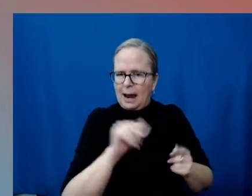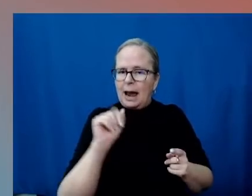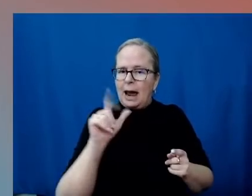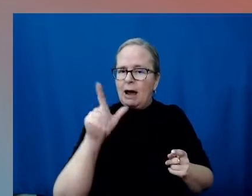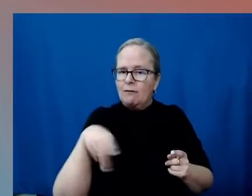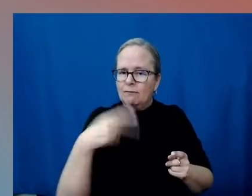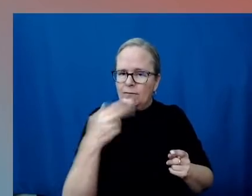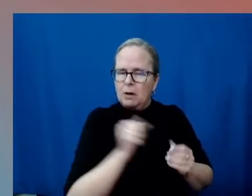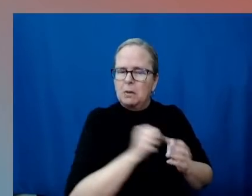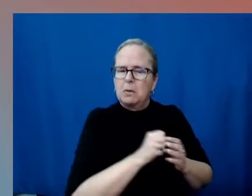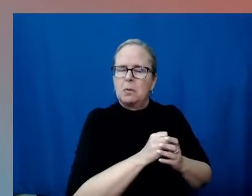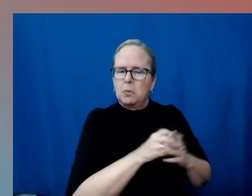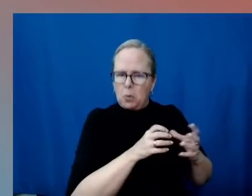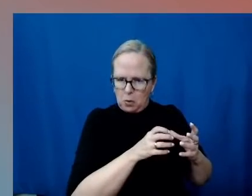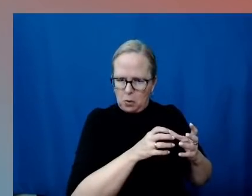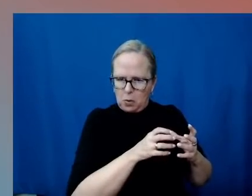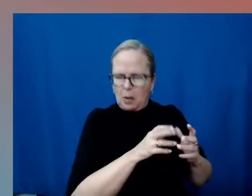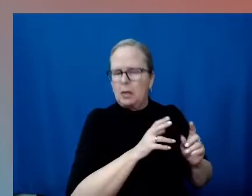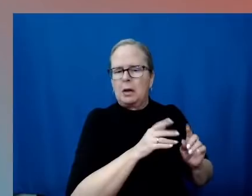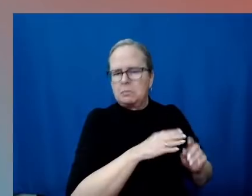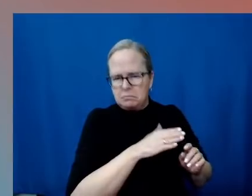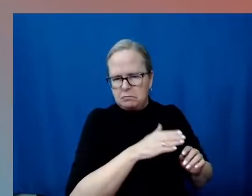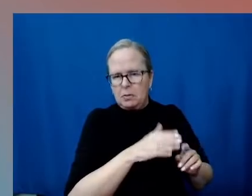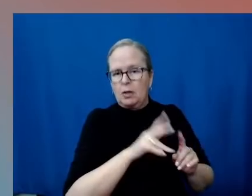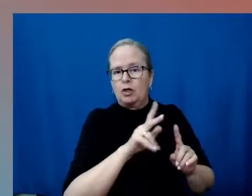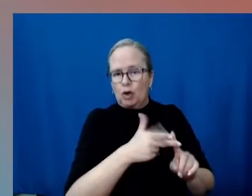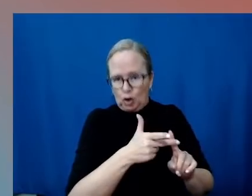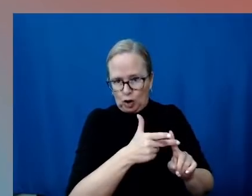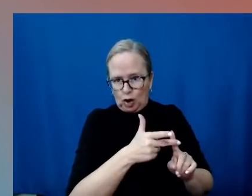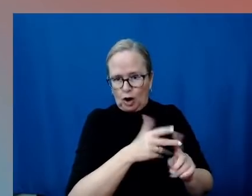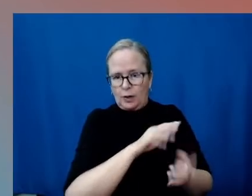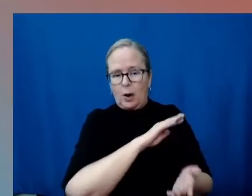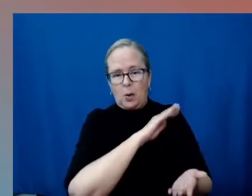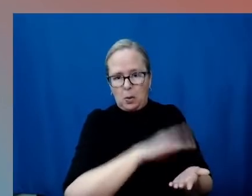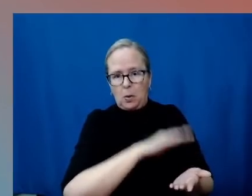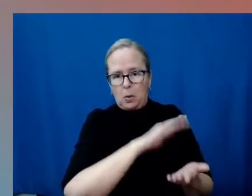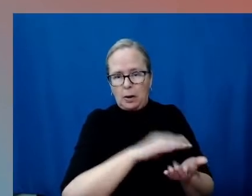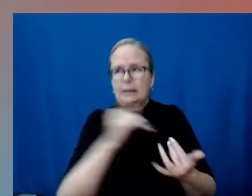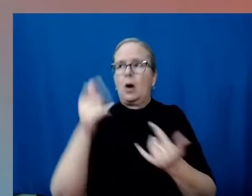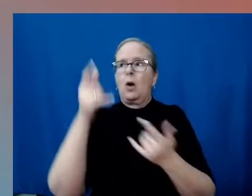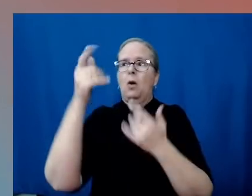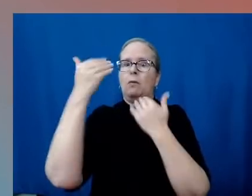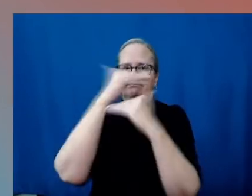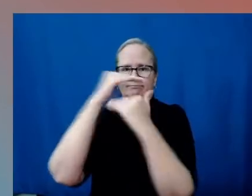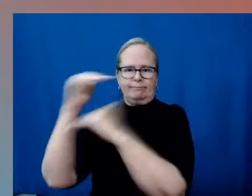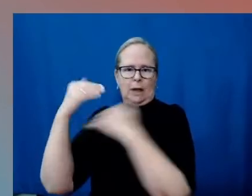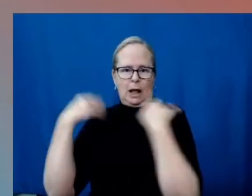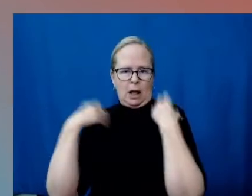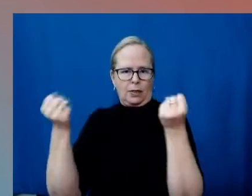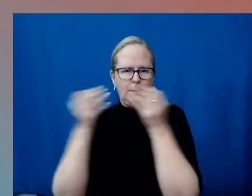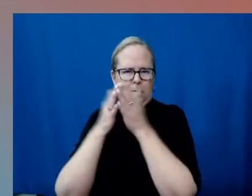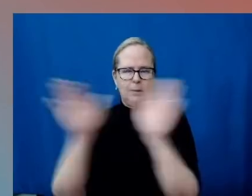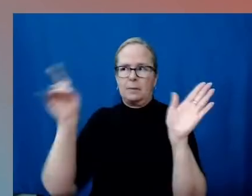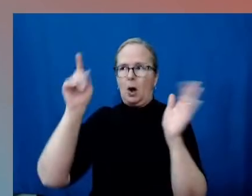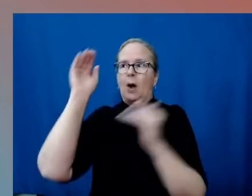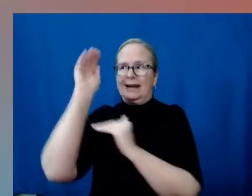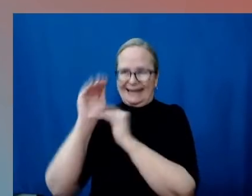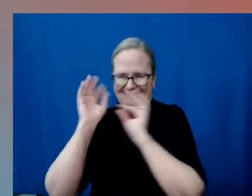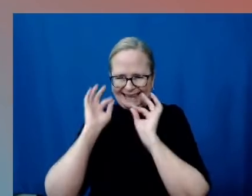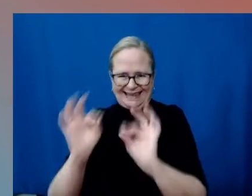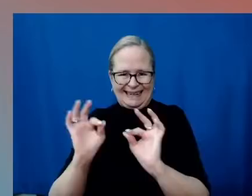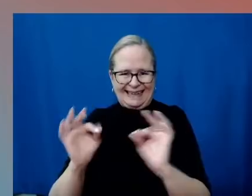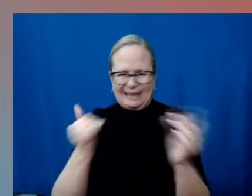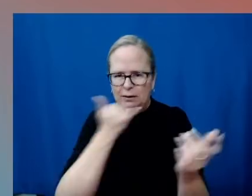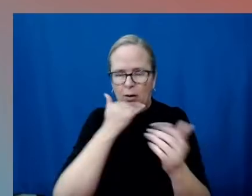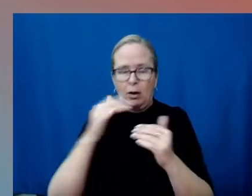third wave. And then again, we crashed this wave with public health measures, but then we loosened the measures